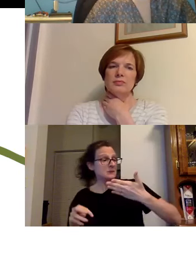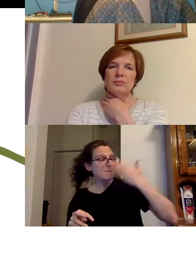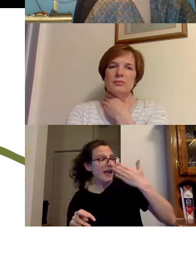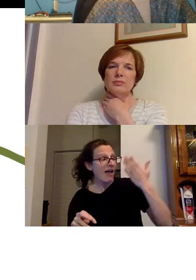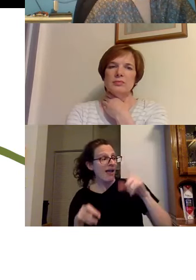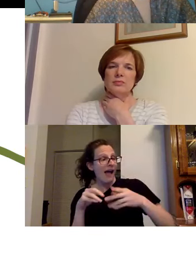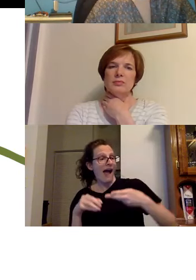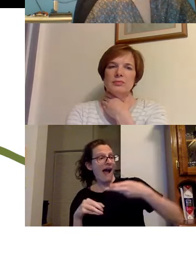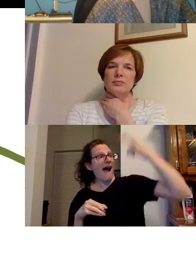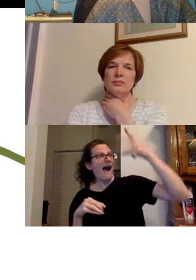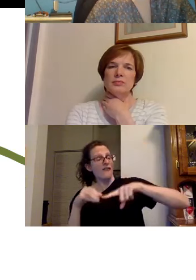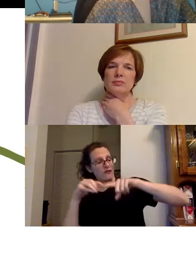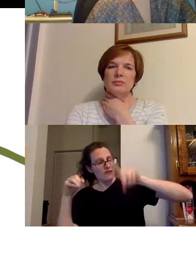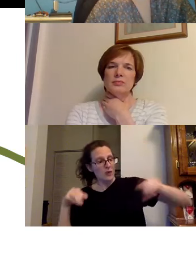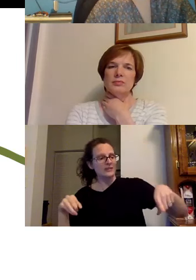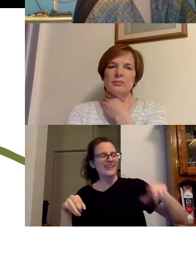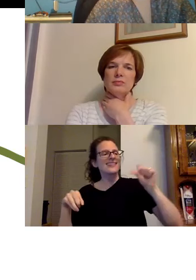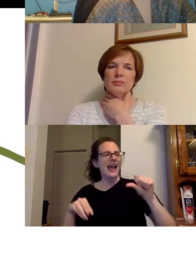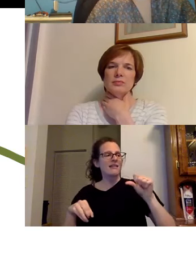can actually raise our frequency.